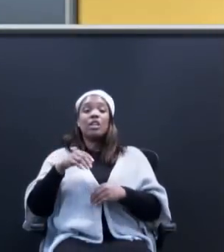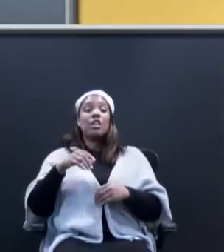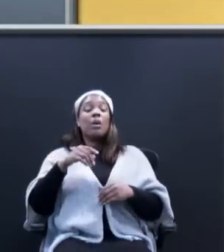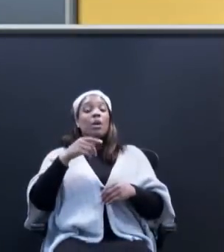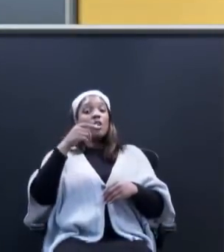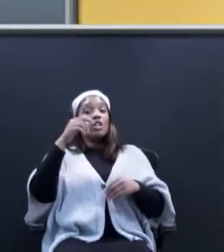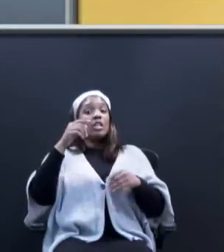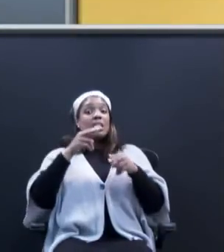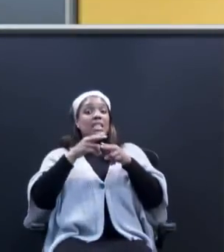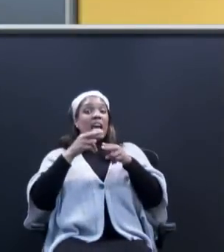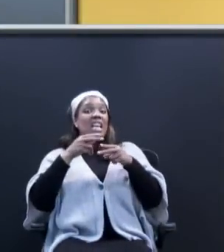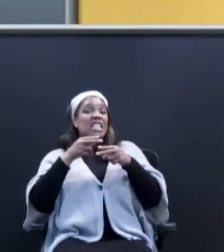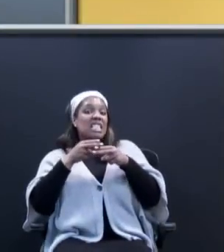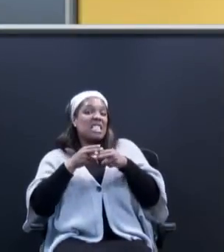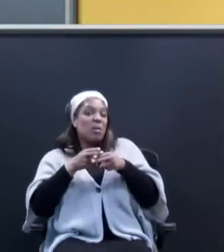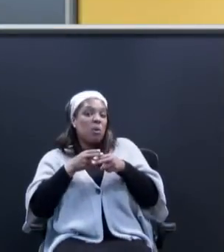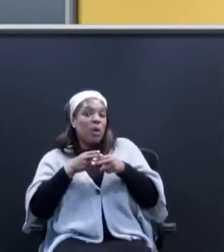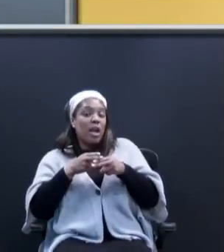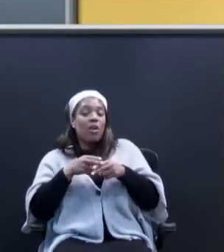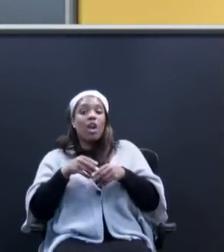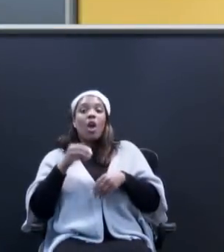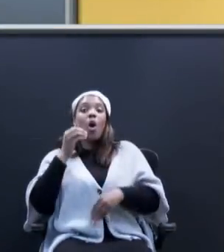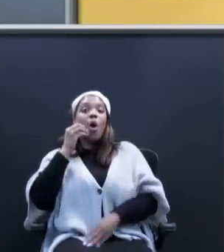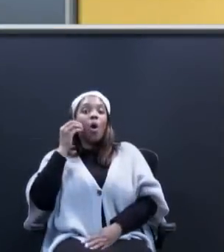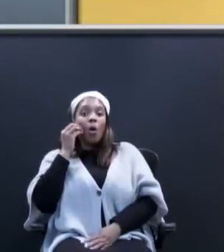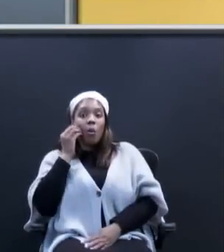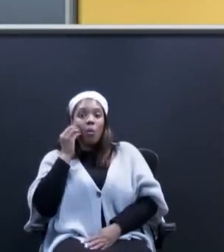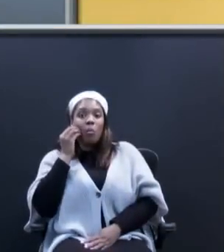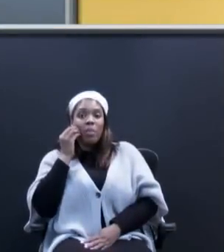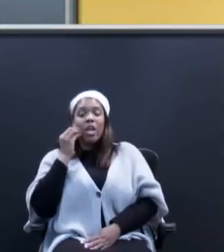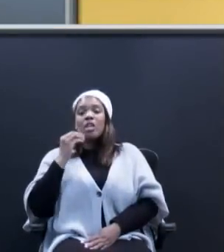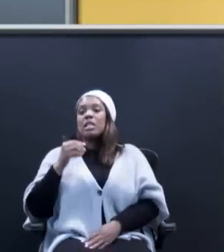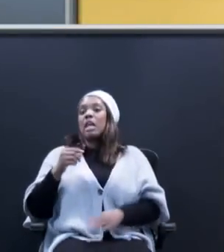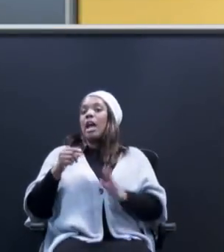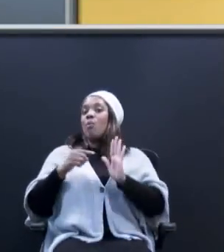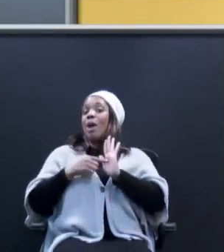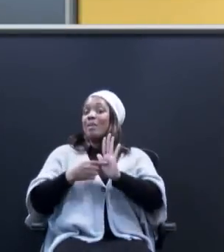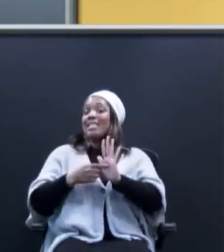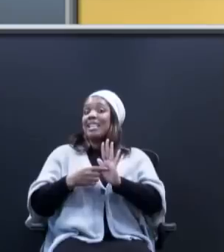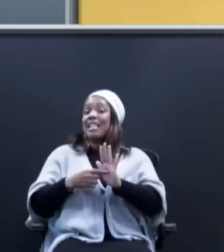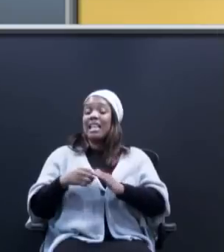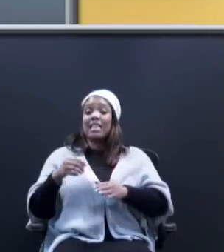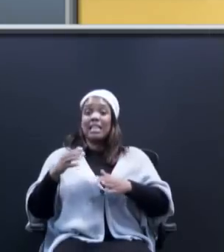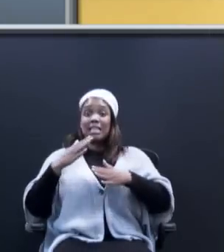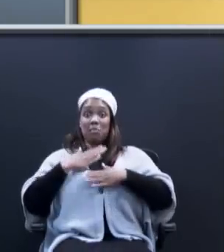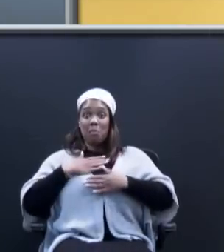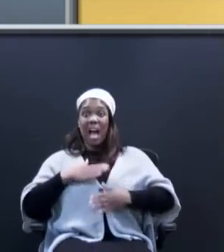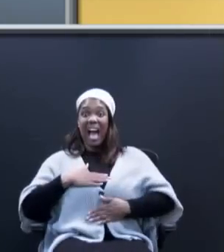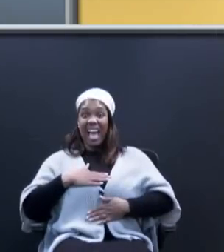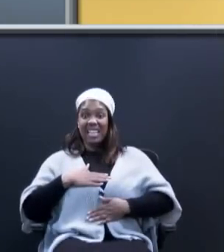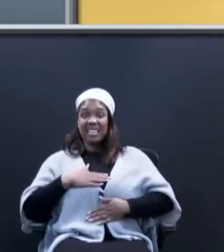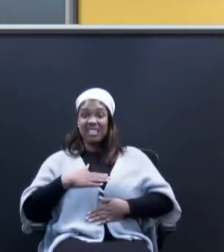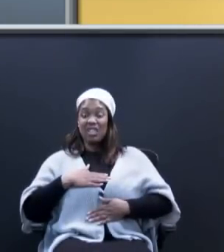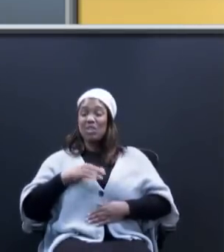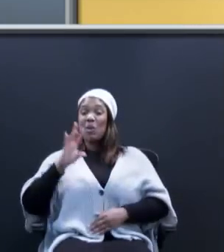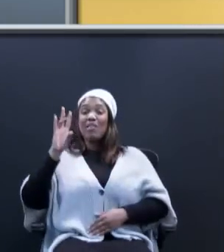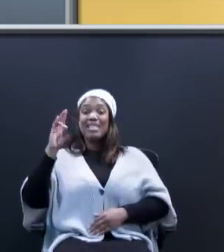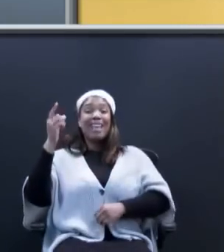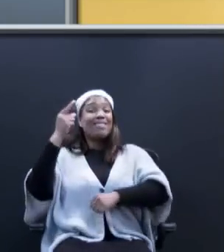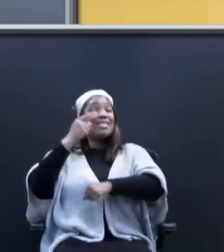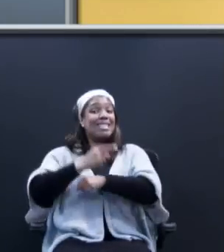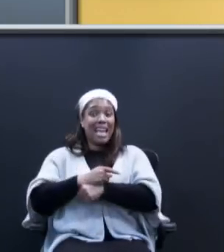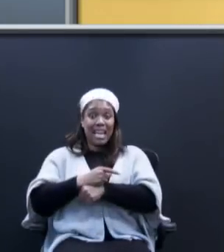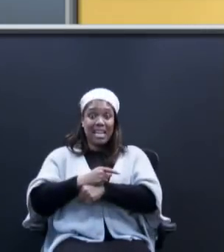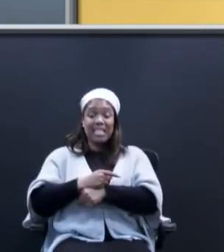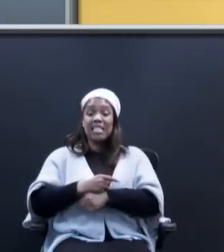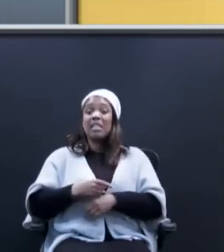temporary dwelling. And that represent this flesh and blood body. You got 7 days to be flesh and blood. And